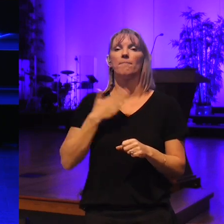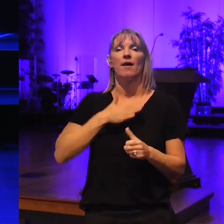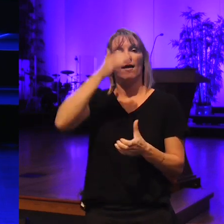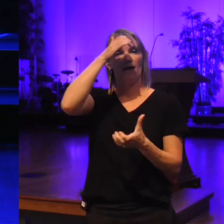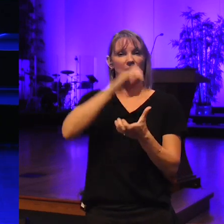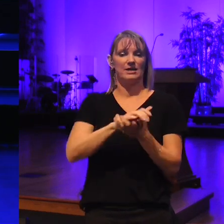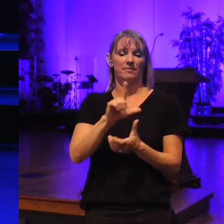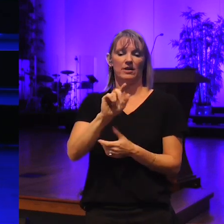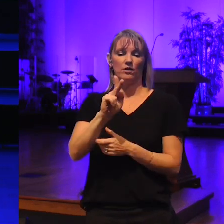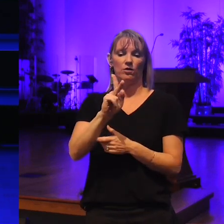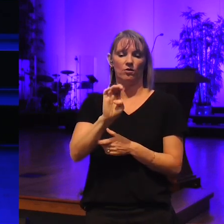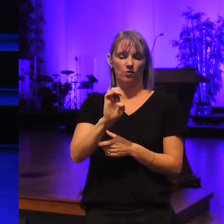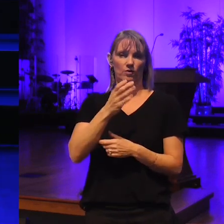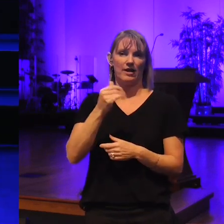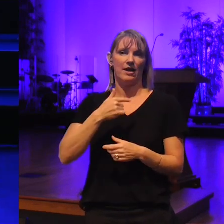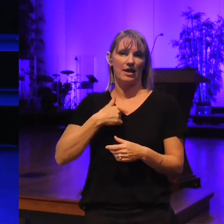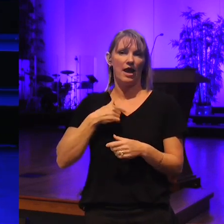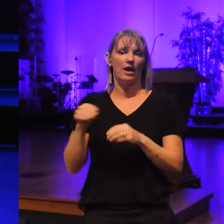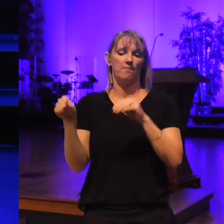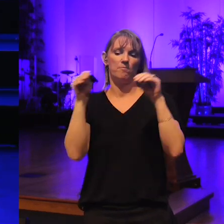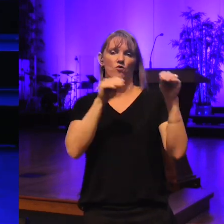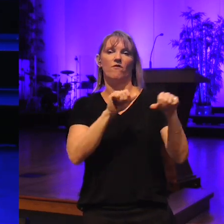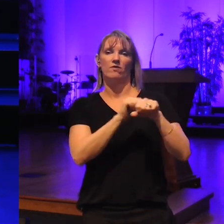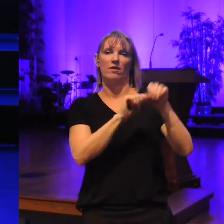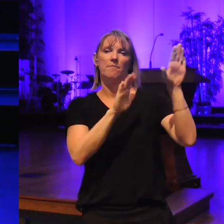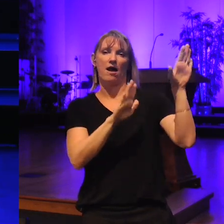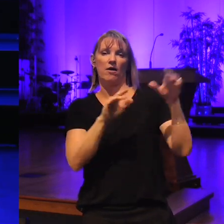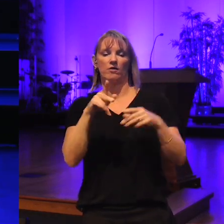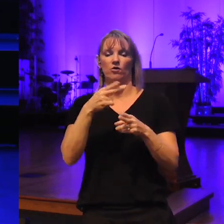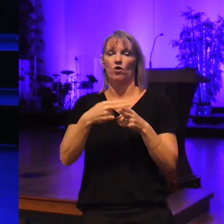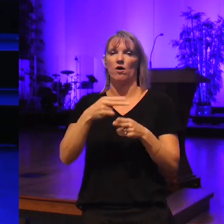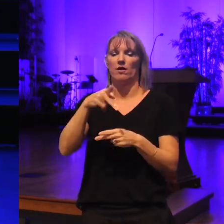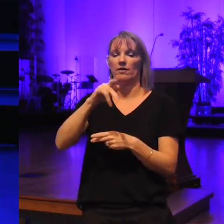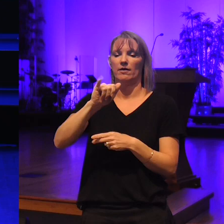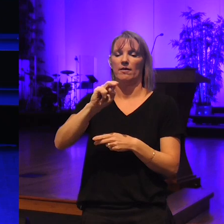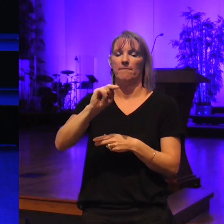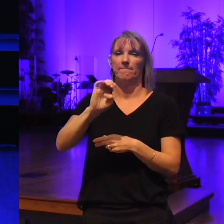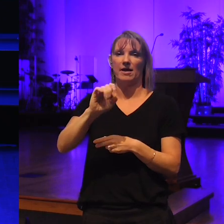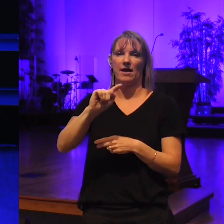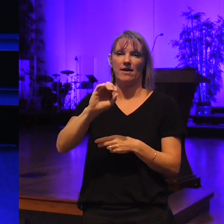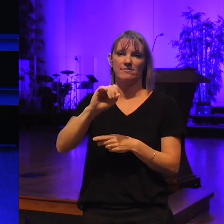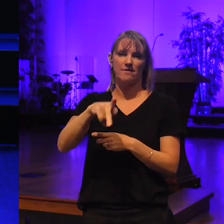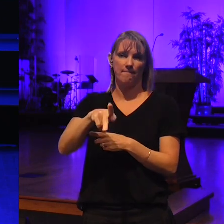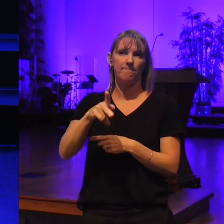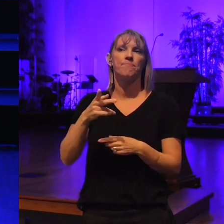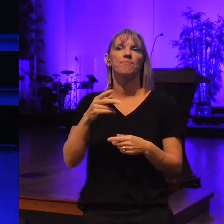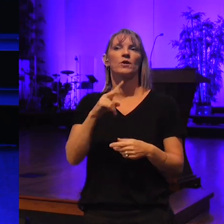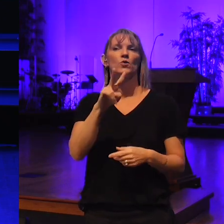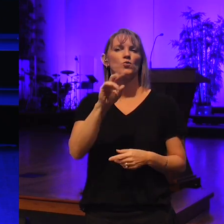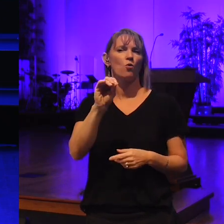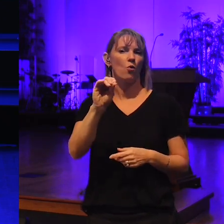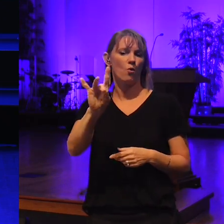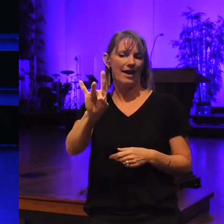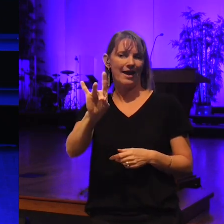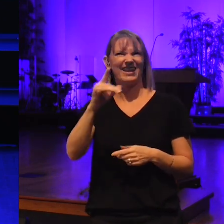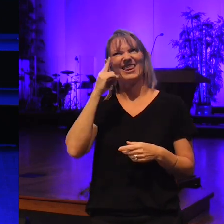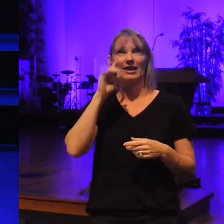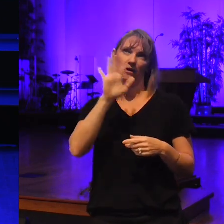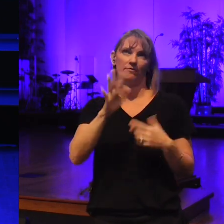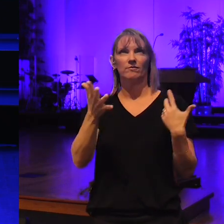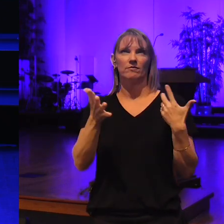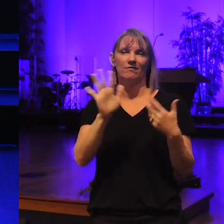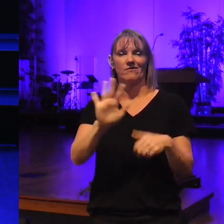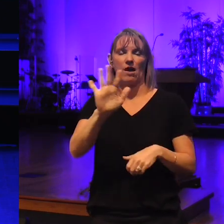my husband Luke and I, we moved to the mountain. We call it Pine Top. And it was in 2008, I believe, or